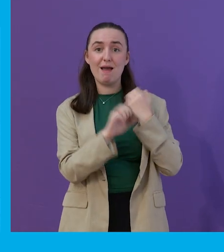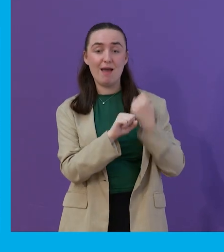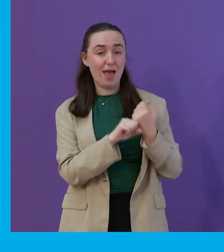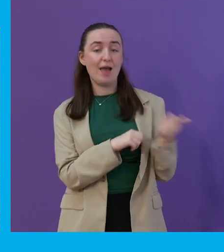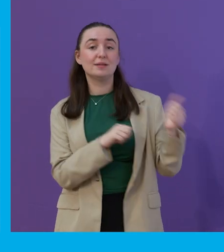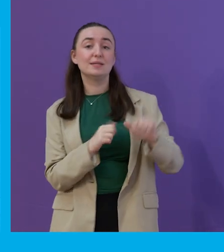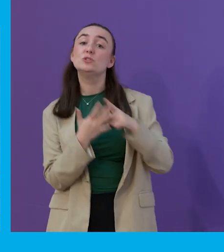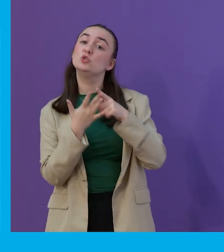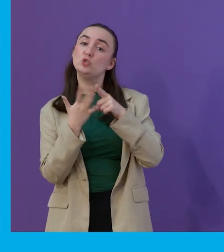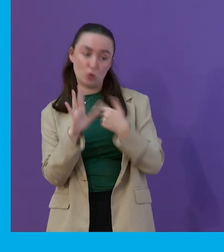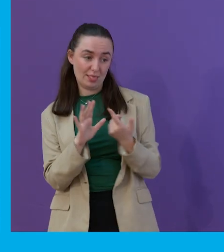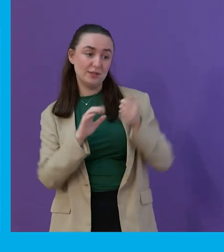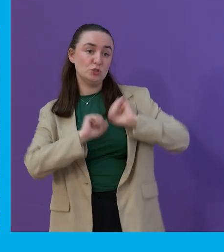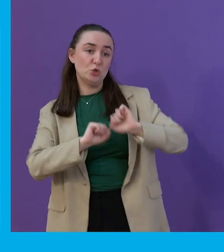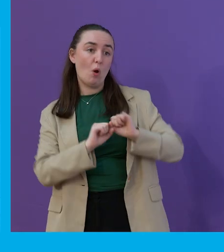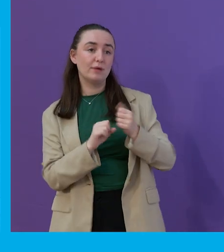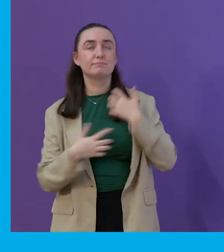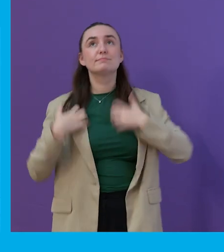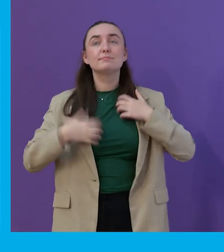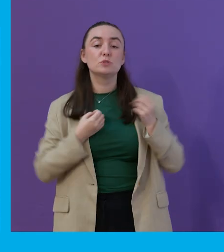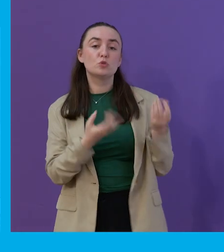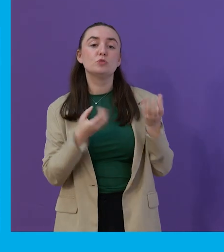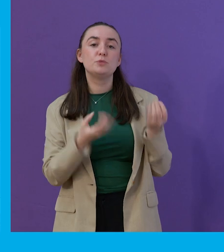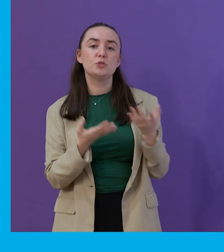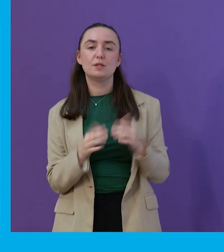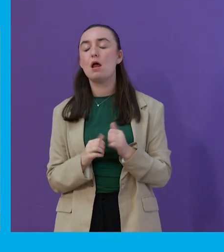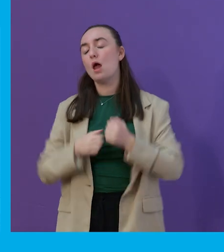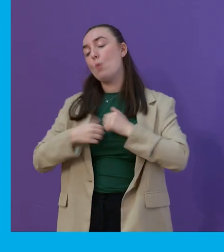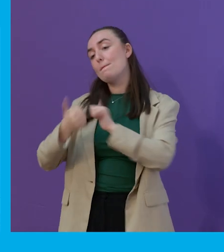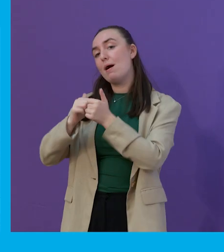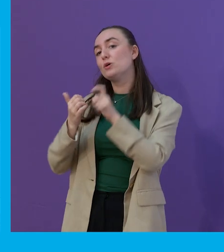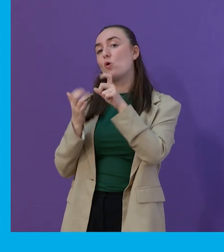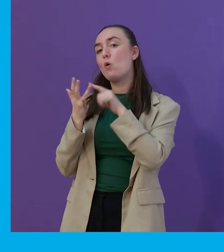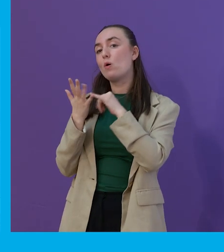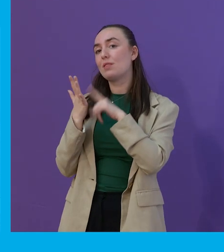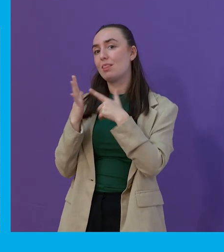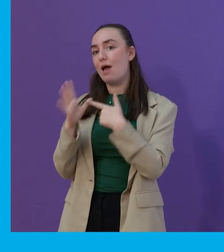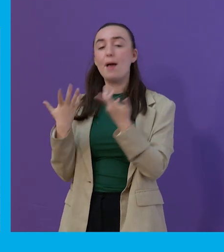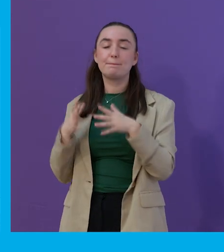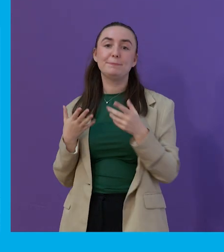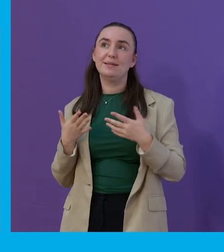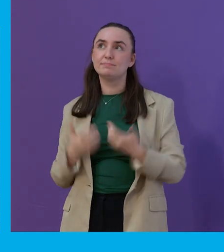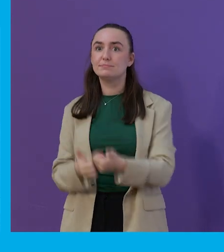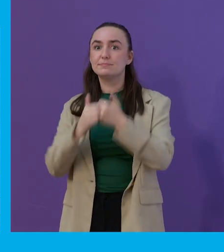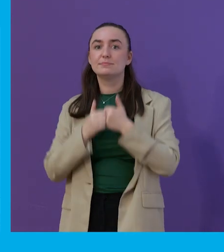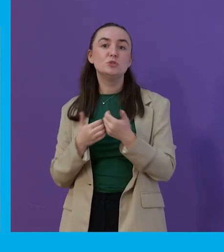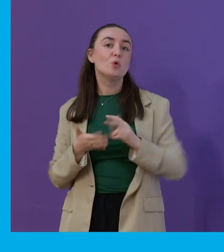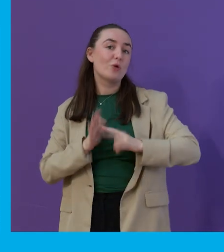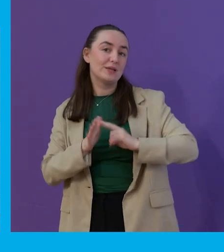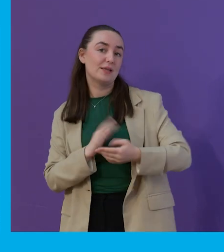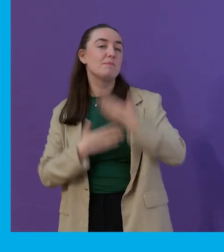for your insightful contributions, and to our partners, COSLA, who helped organise this. I also would like to